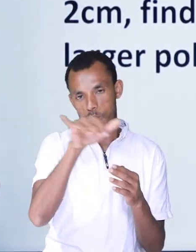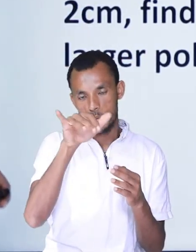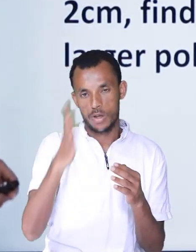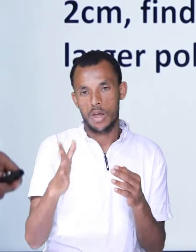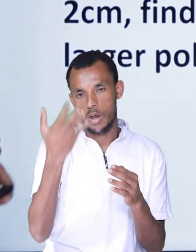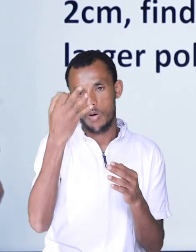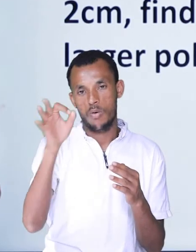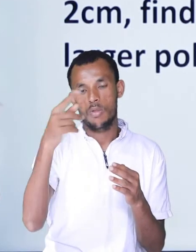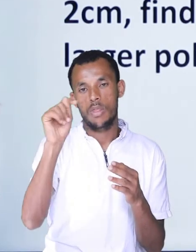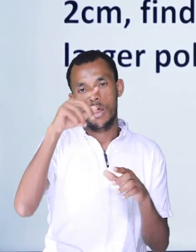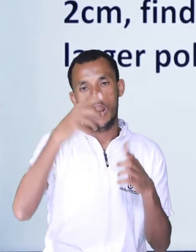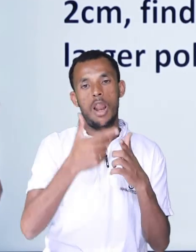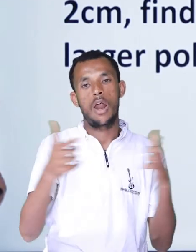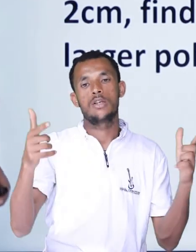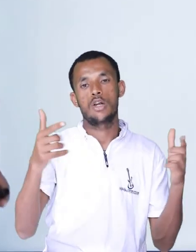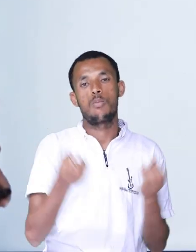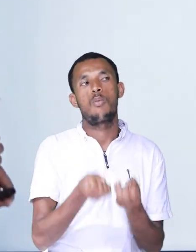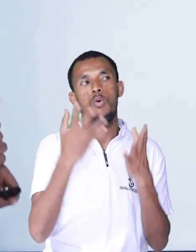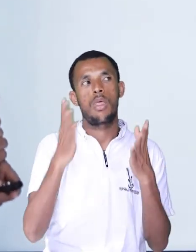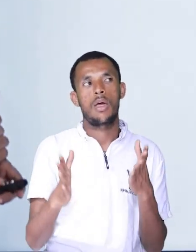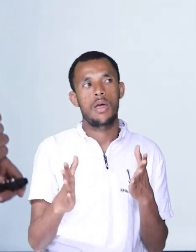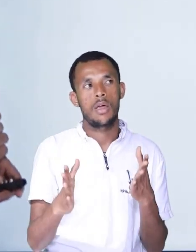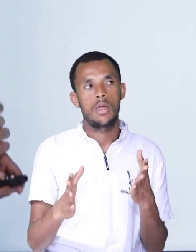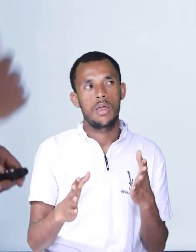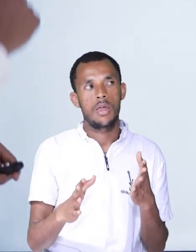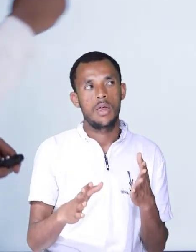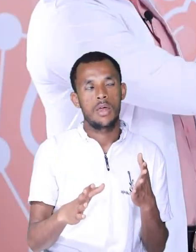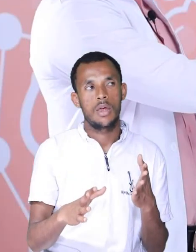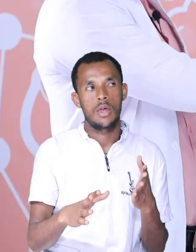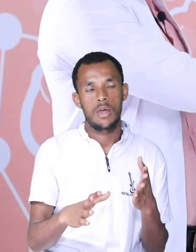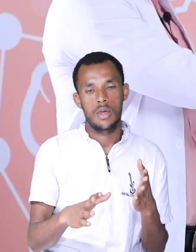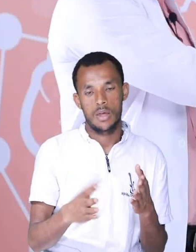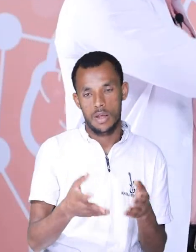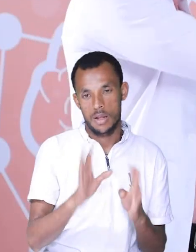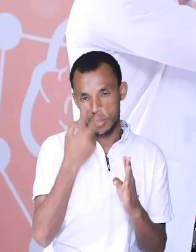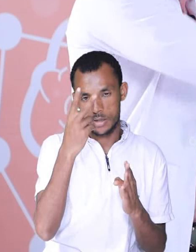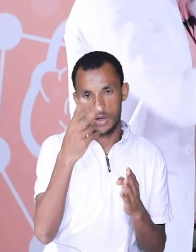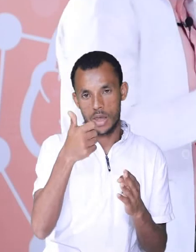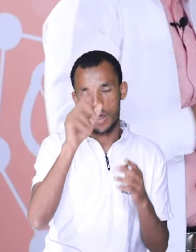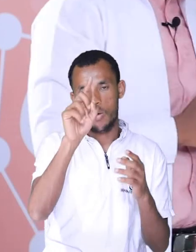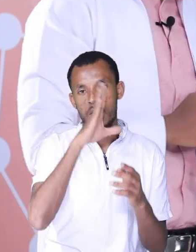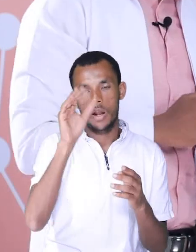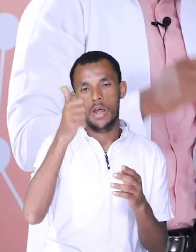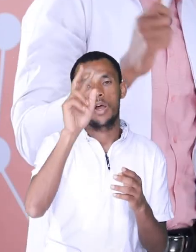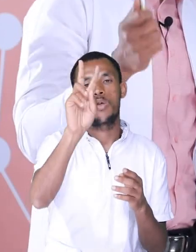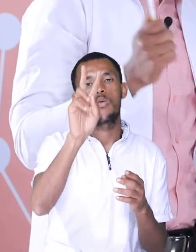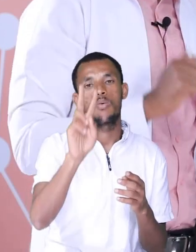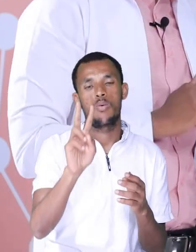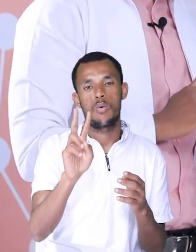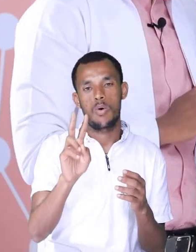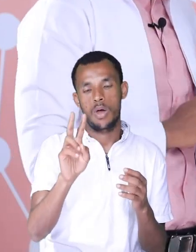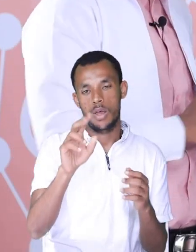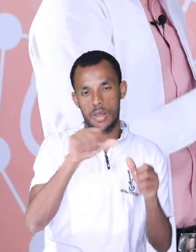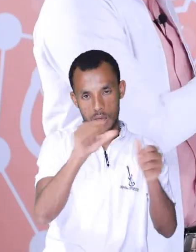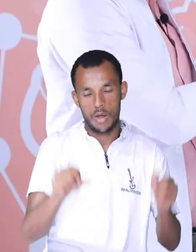of the larger polygon. That is, let's say A1 and A2 is the area of